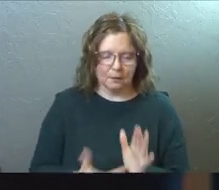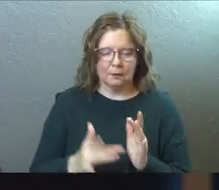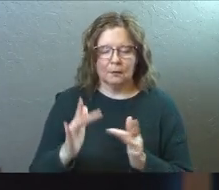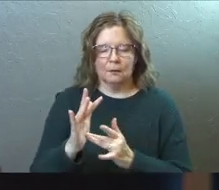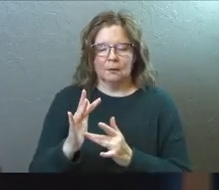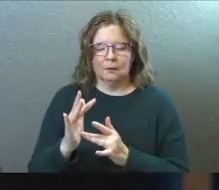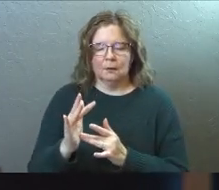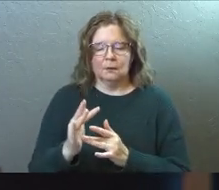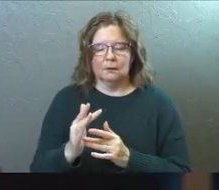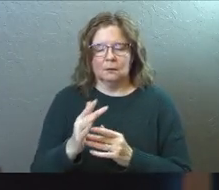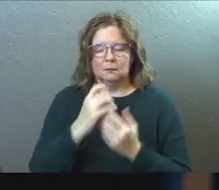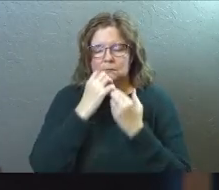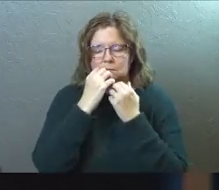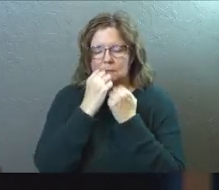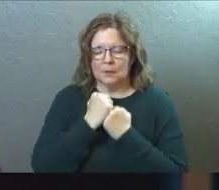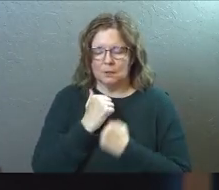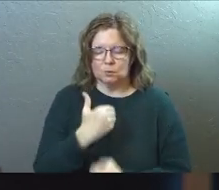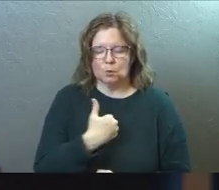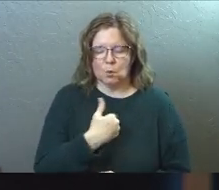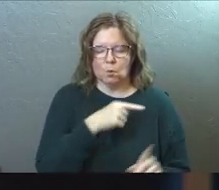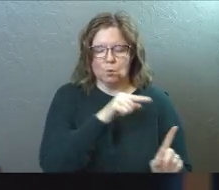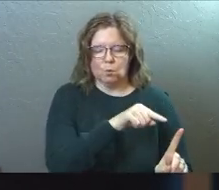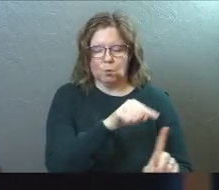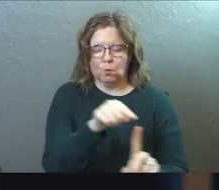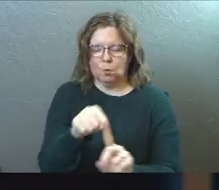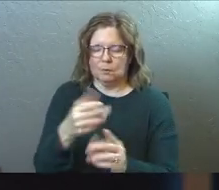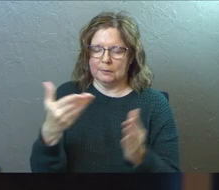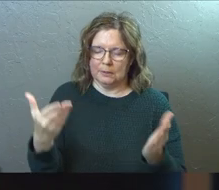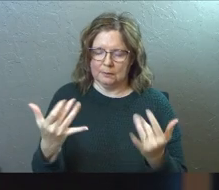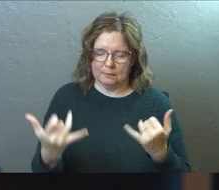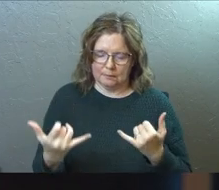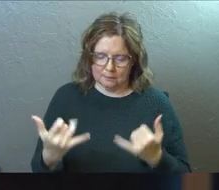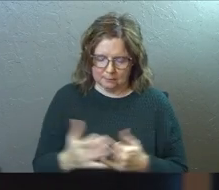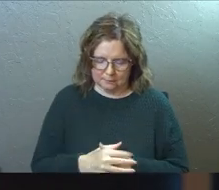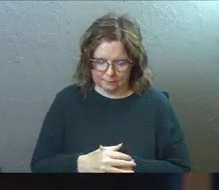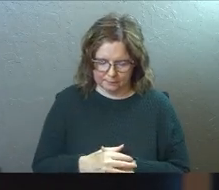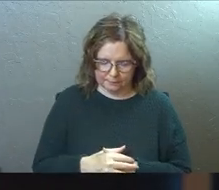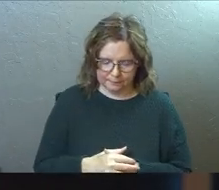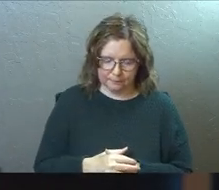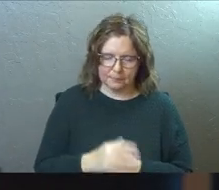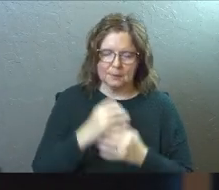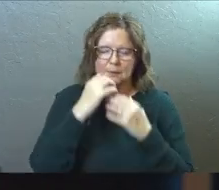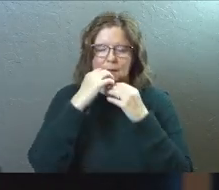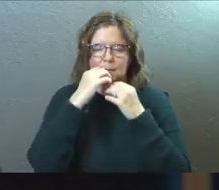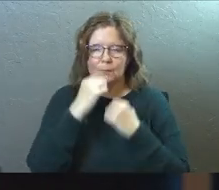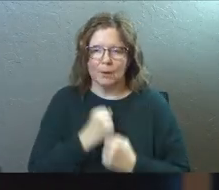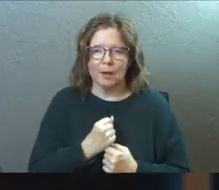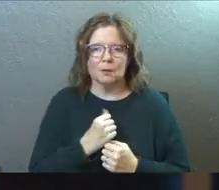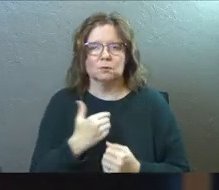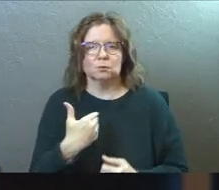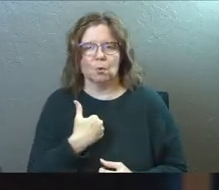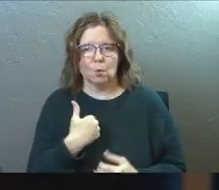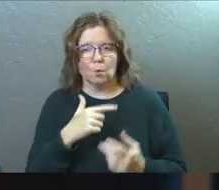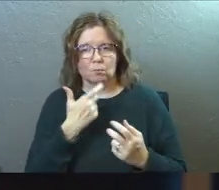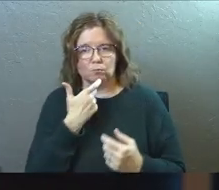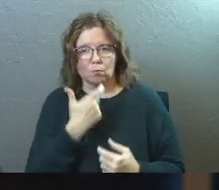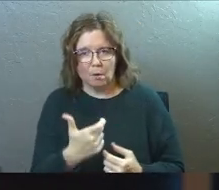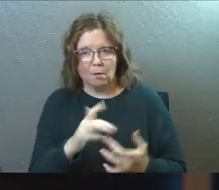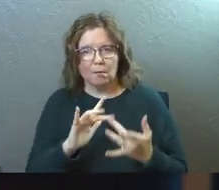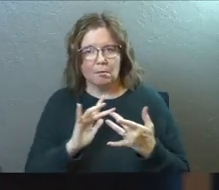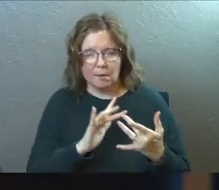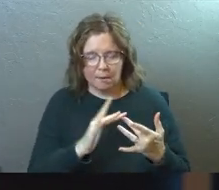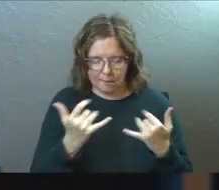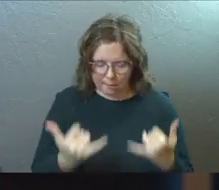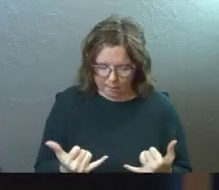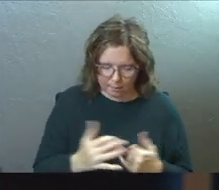Jesus, precious souls are in this sanctuary right now. Precious souls are online watching this right